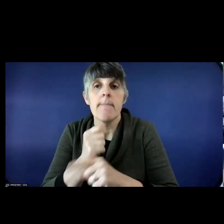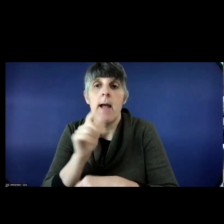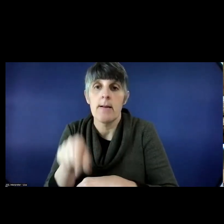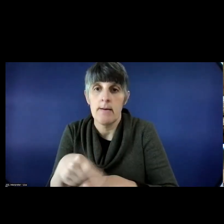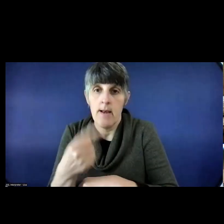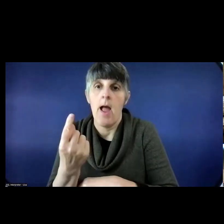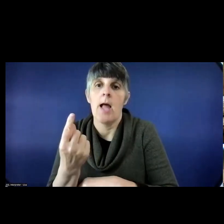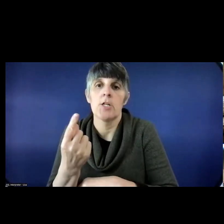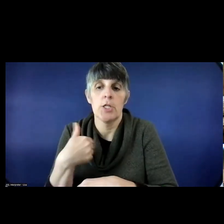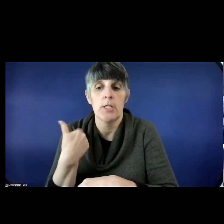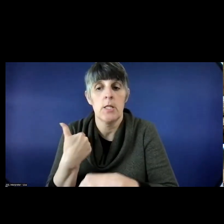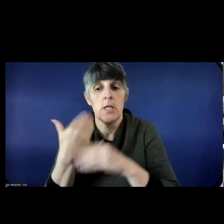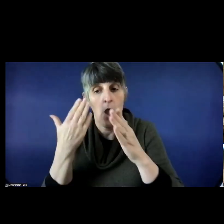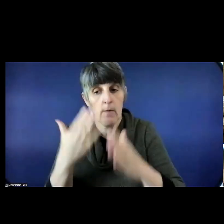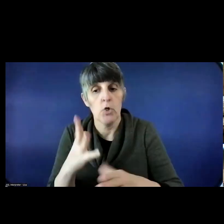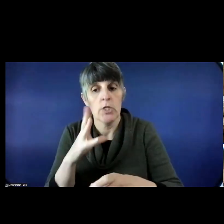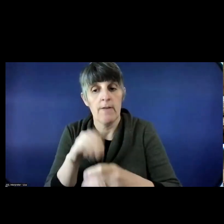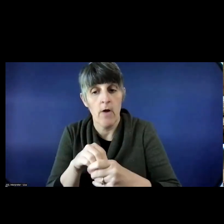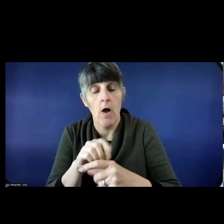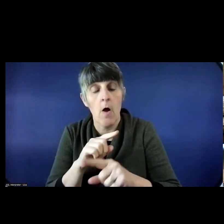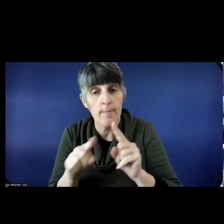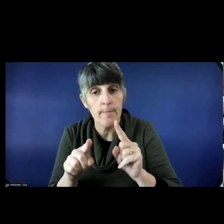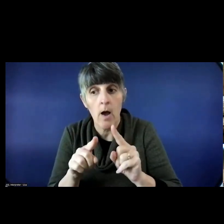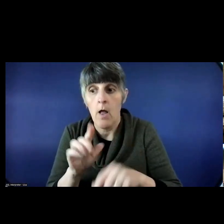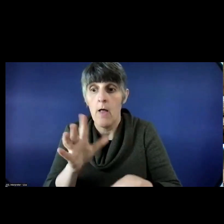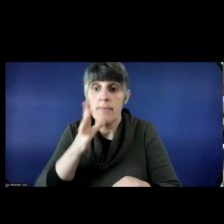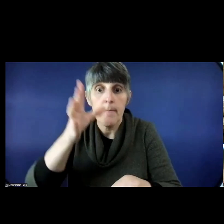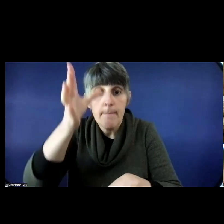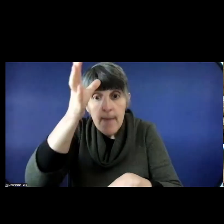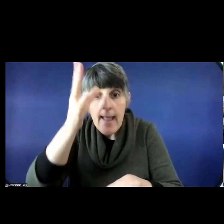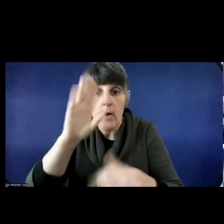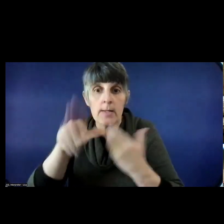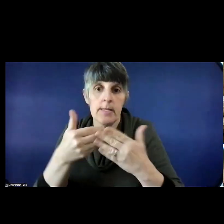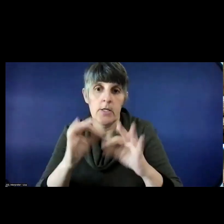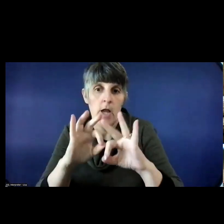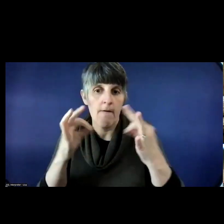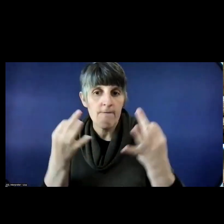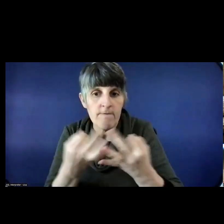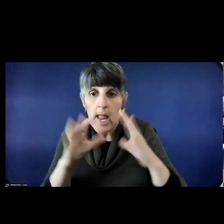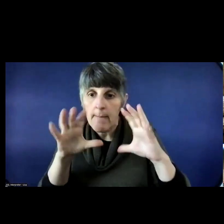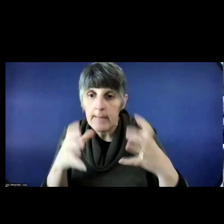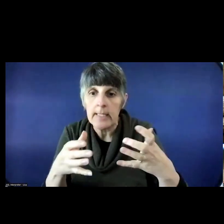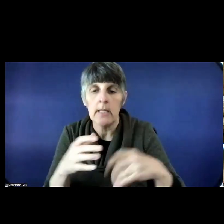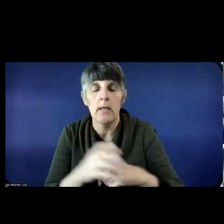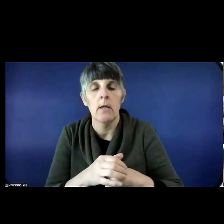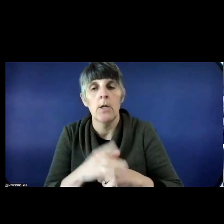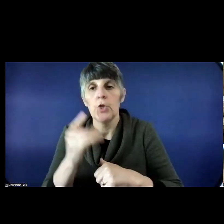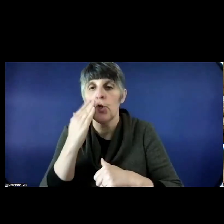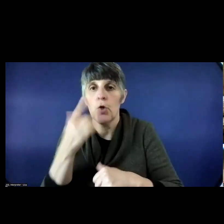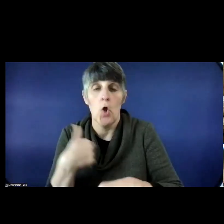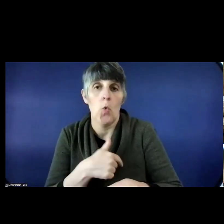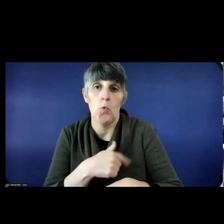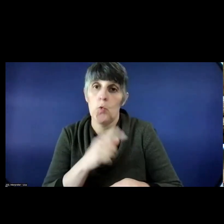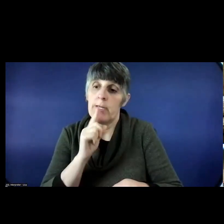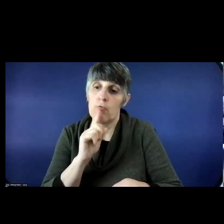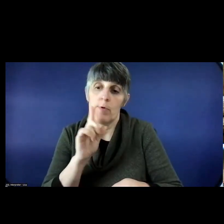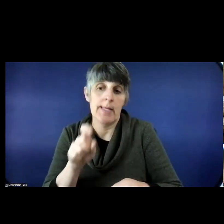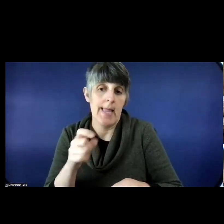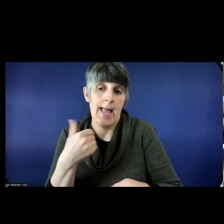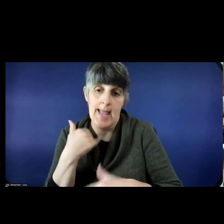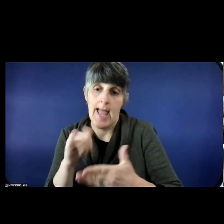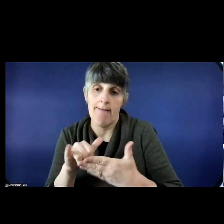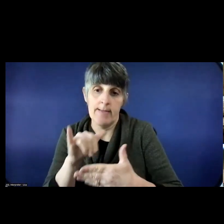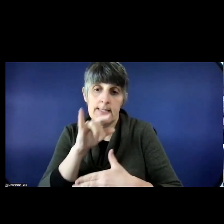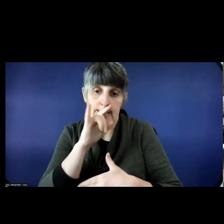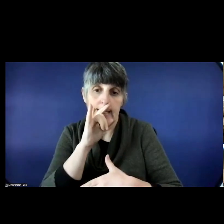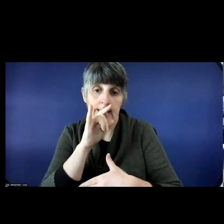the young person involved, but their parents, the entire family unit. We really had to have this